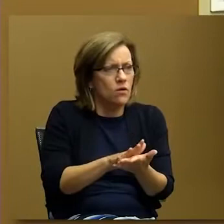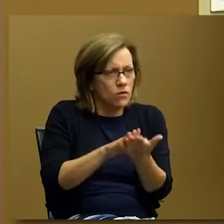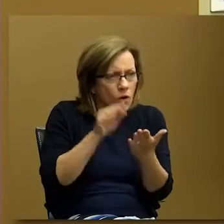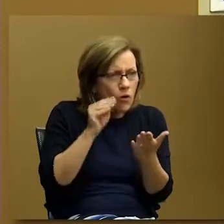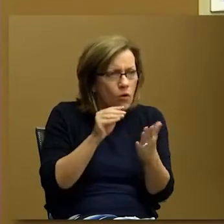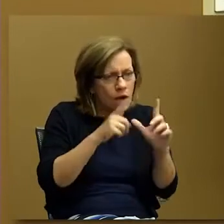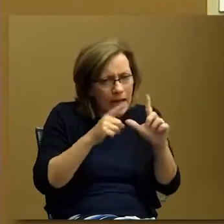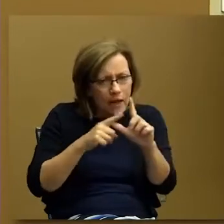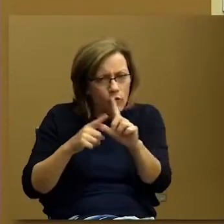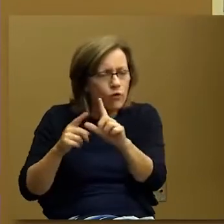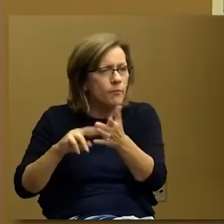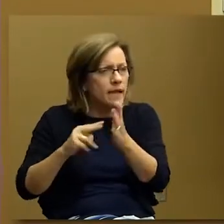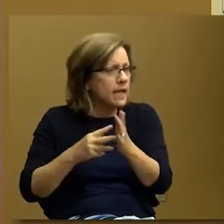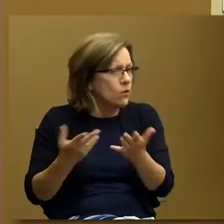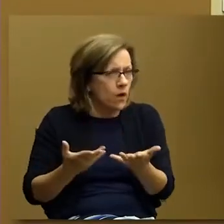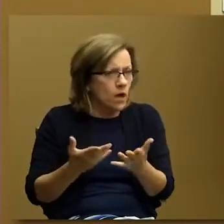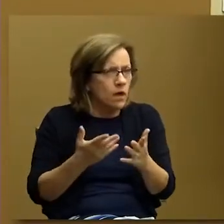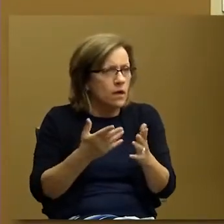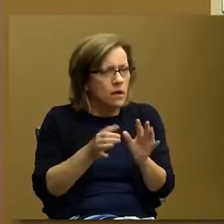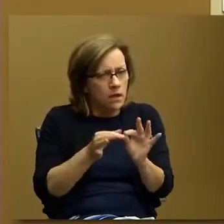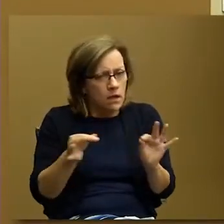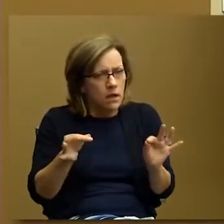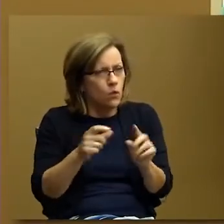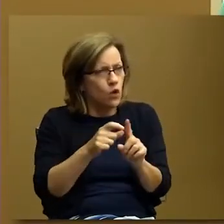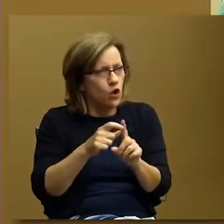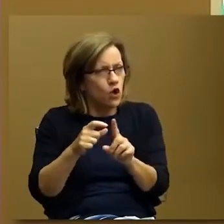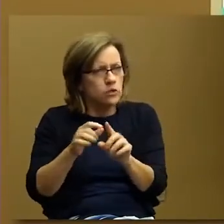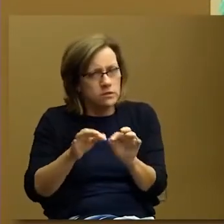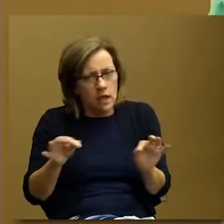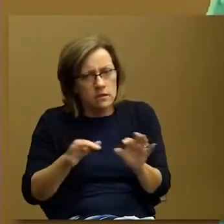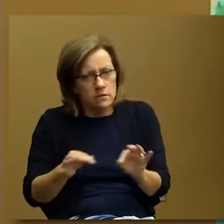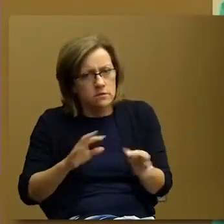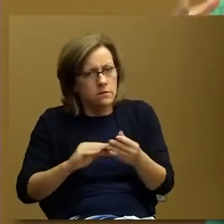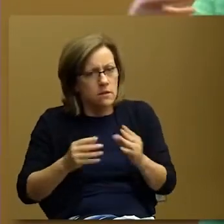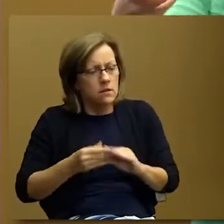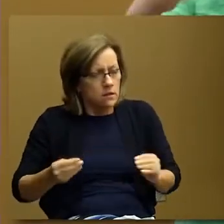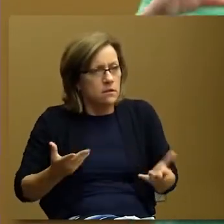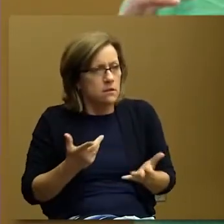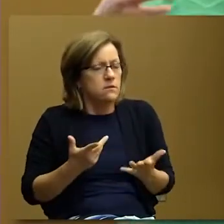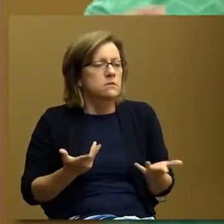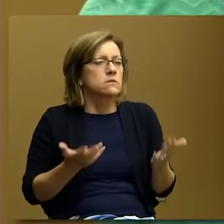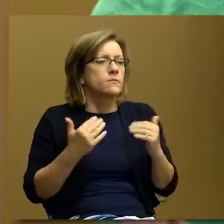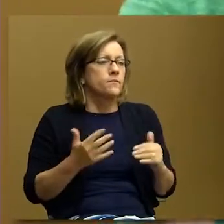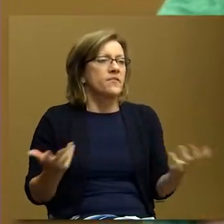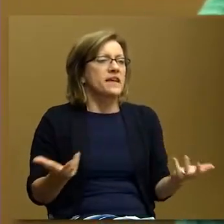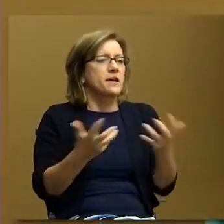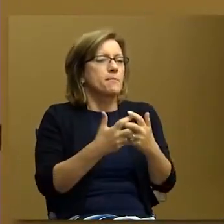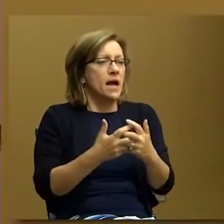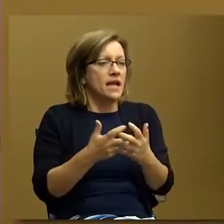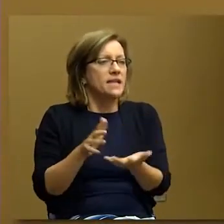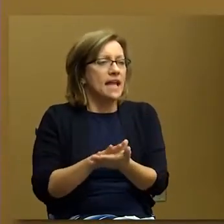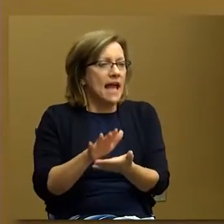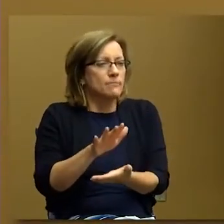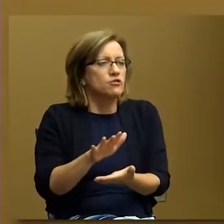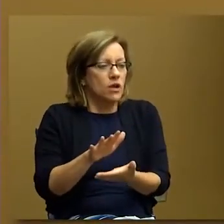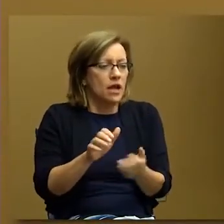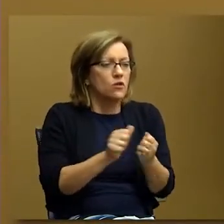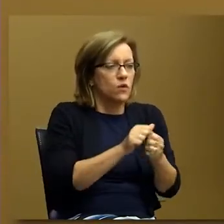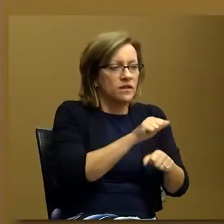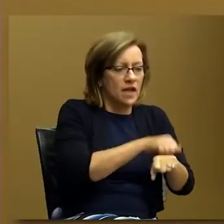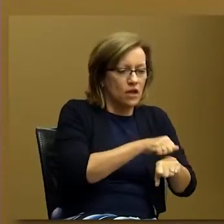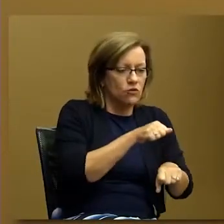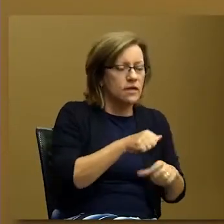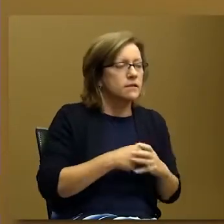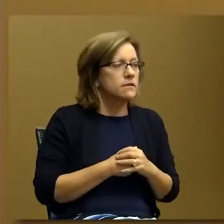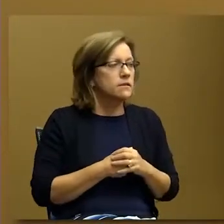what those letters meant and what they represented. And then the combining of abstract. So that's the